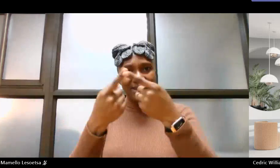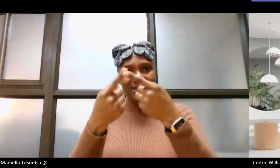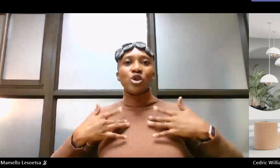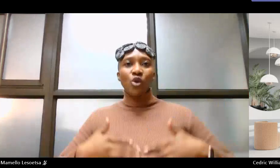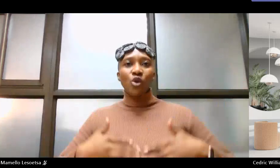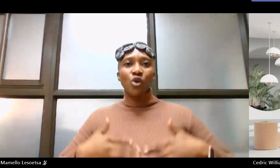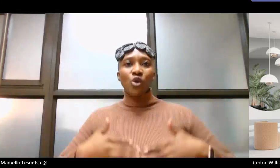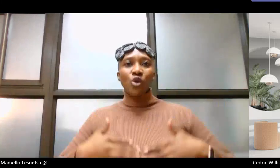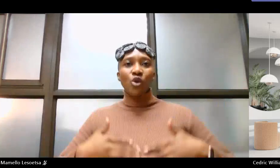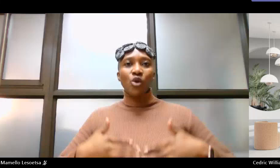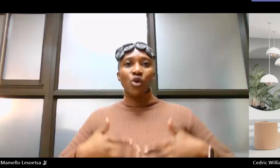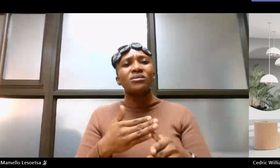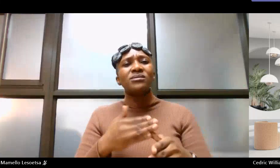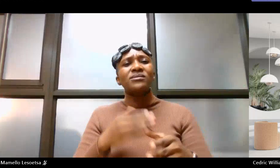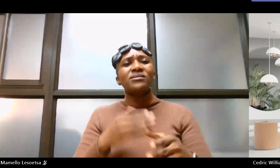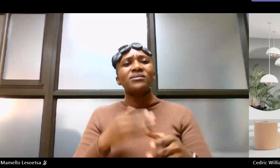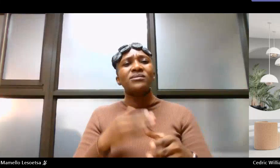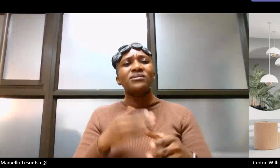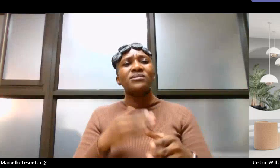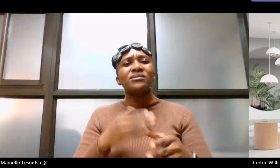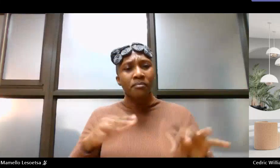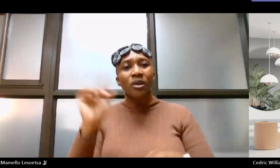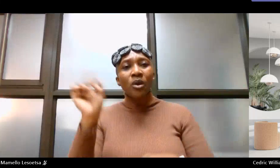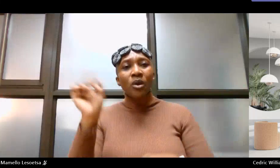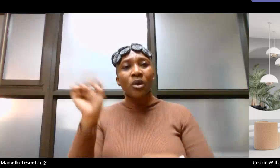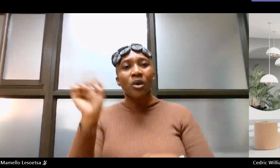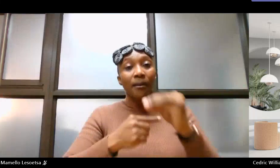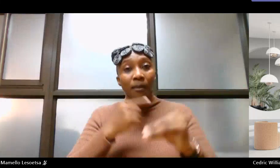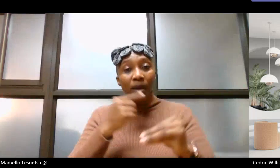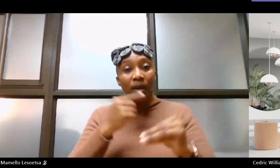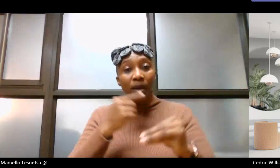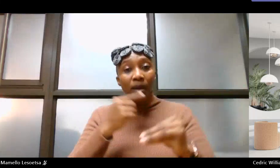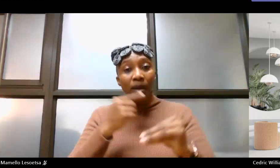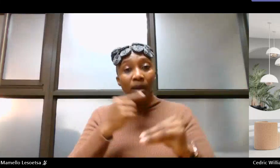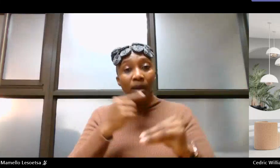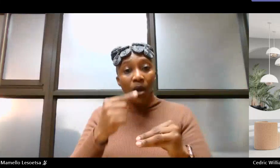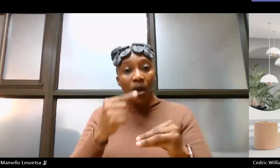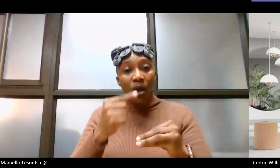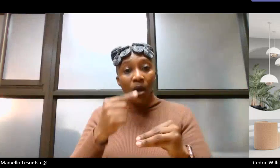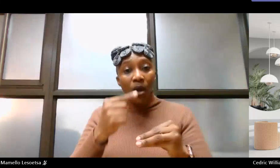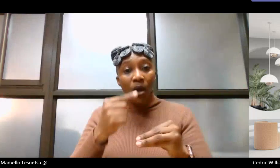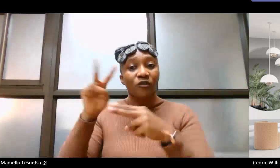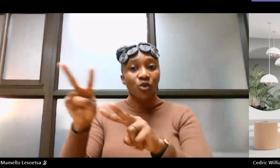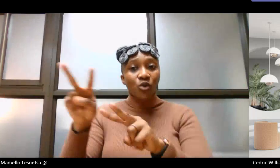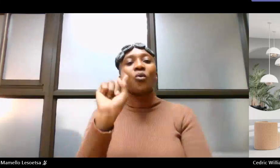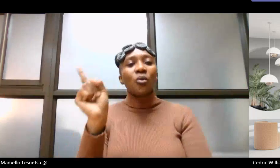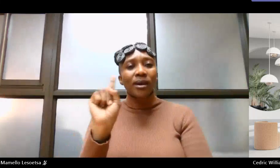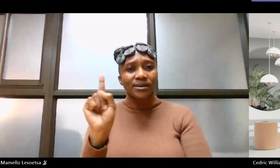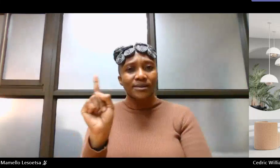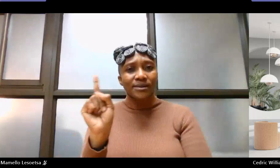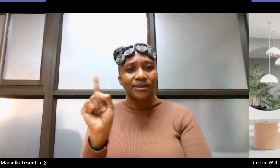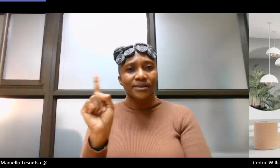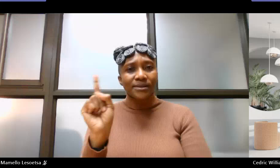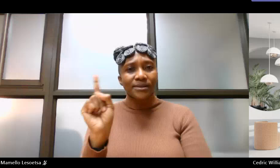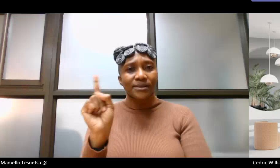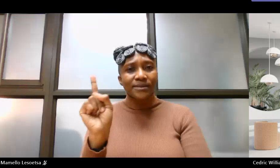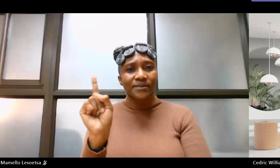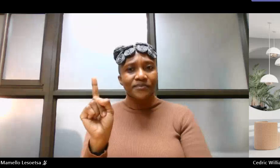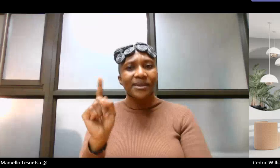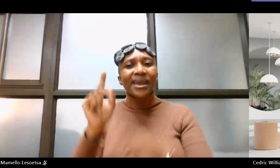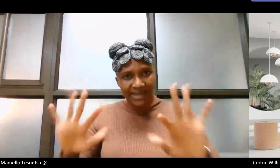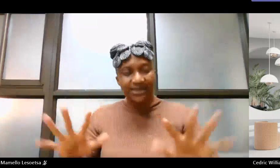is problematic about the medical view is that it has been researched and tested, and